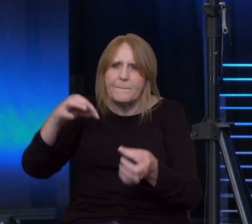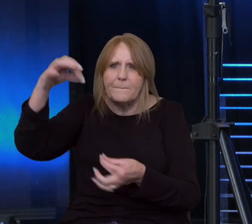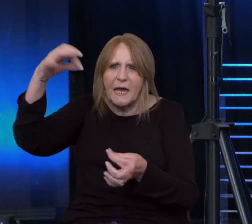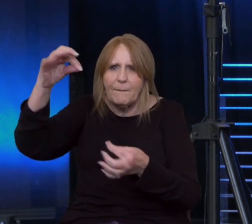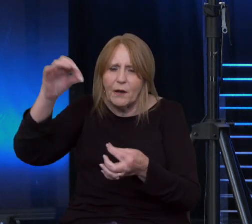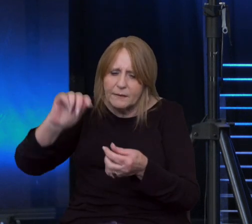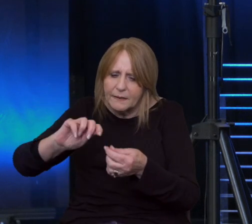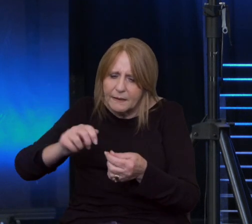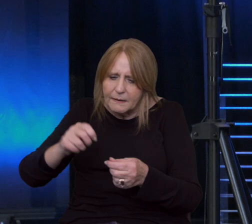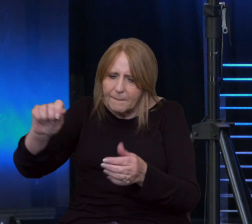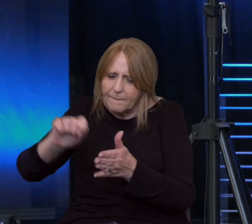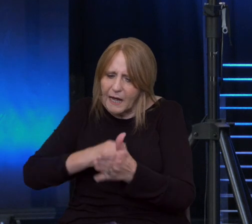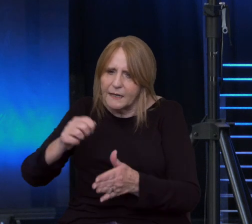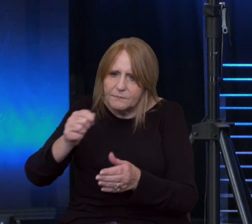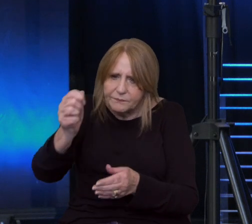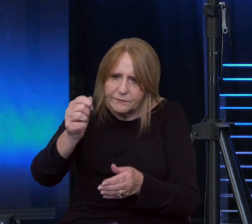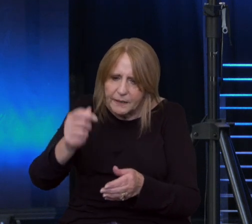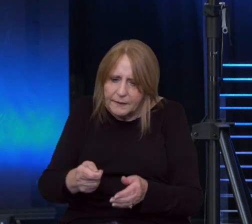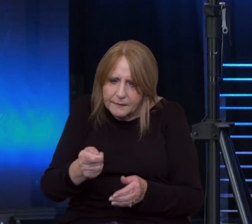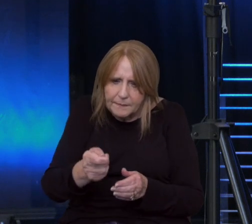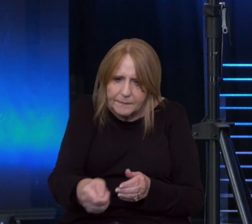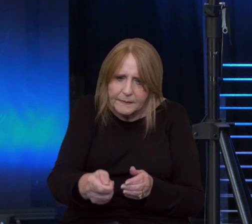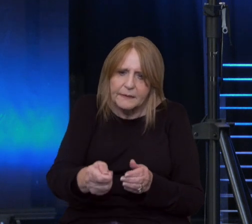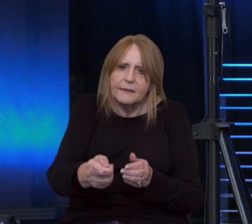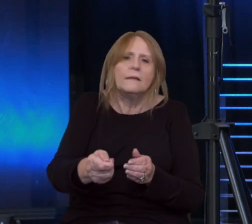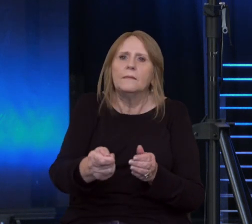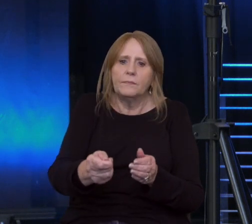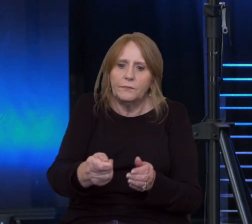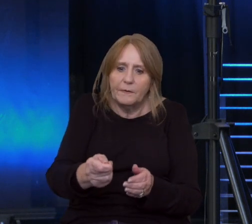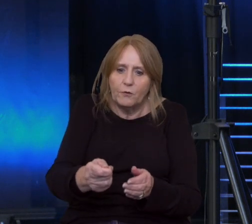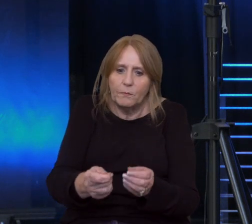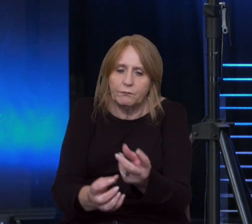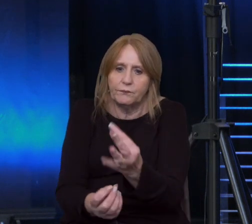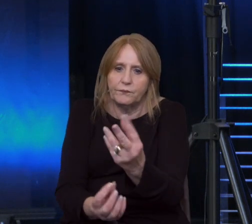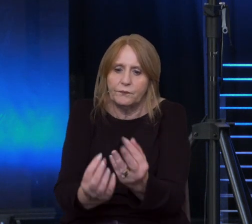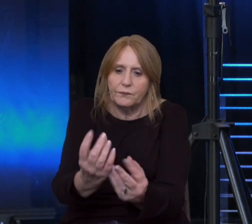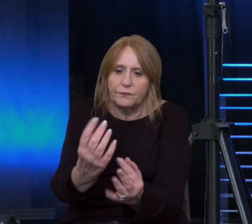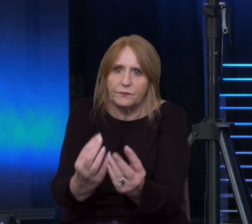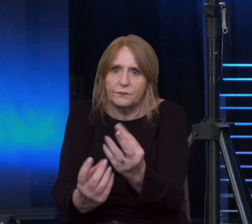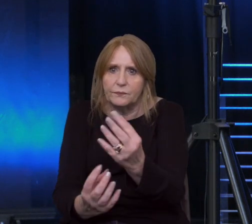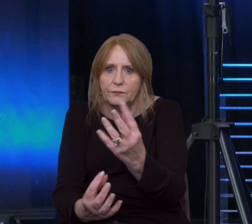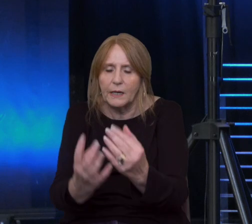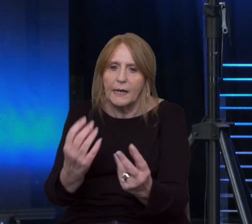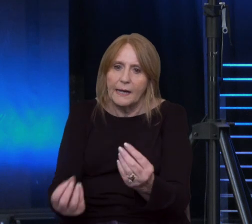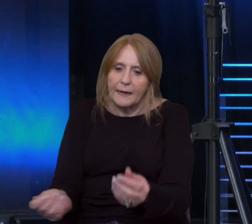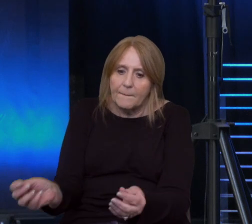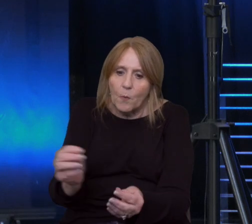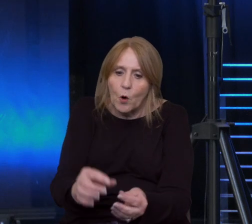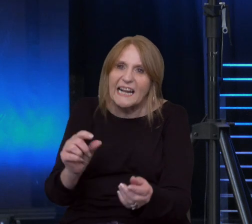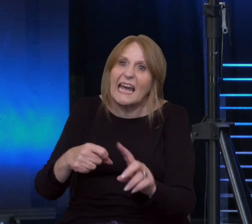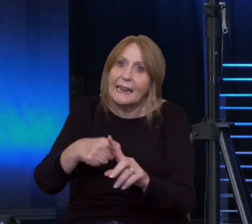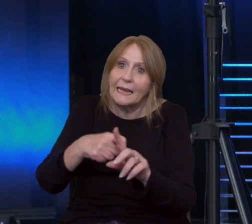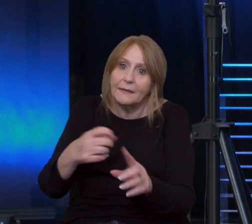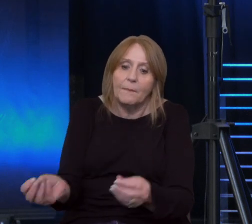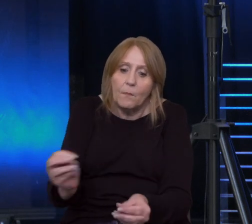the kindling. And as the kindling catches, you can put bigger wood on it. And before you know it, you've got the whole huge log on